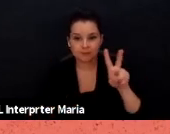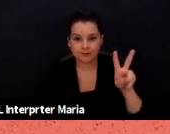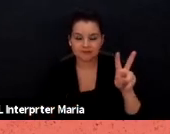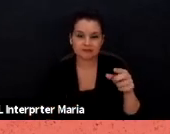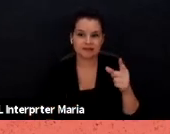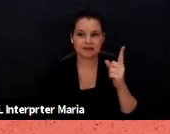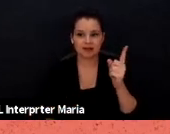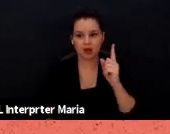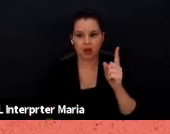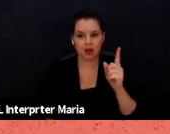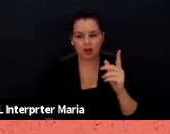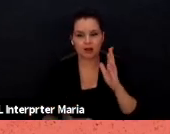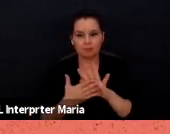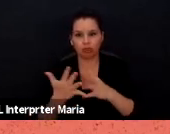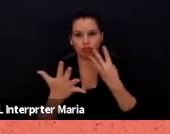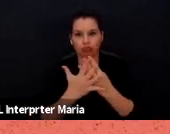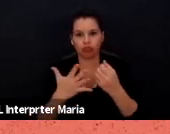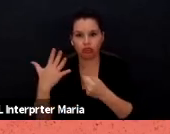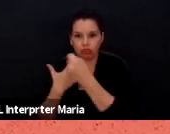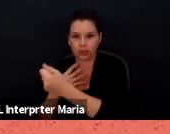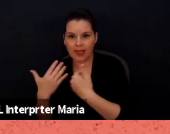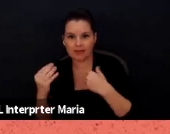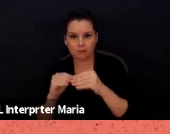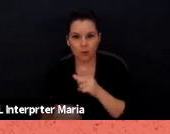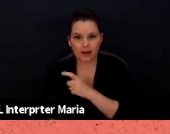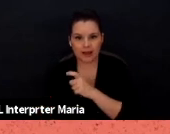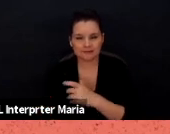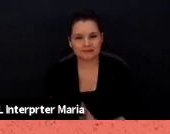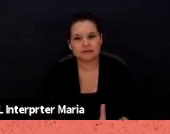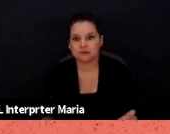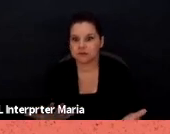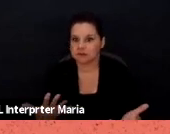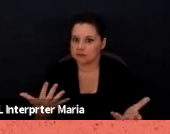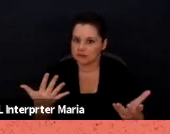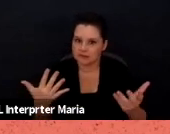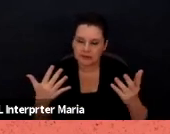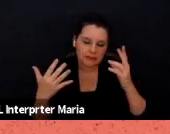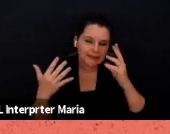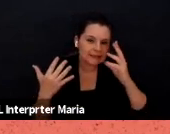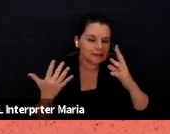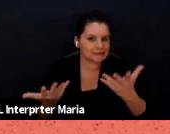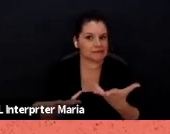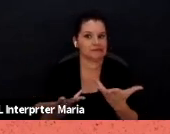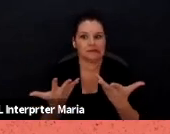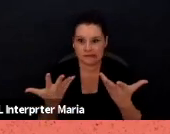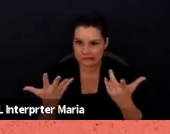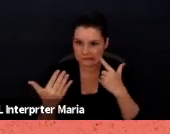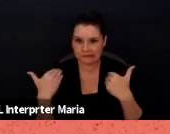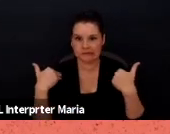putting people away behind bars or like having more cops. It's like it's constantly like weighing like each voice against each